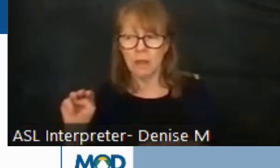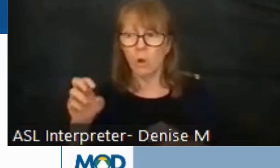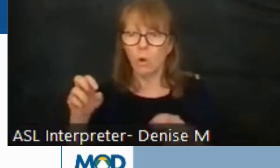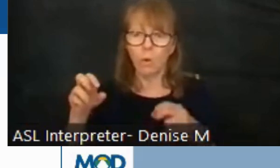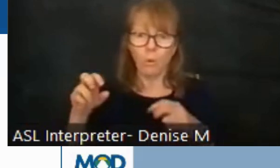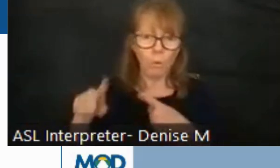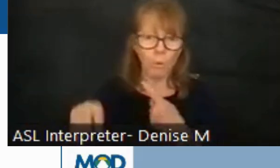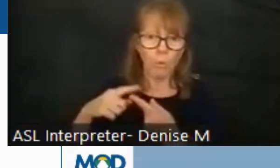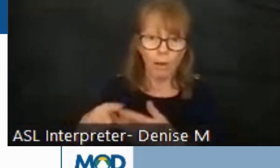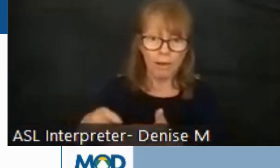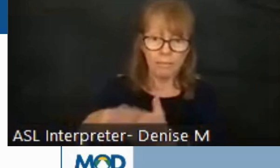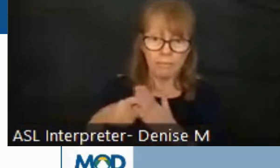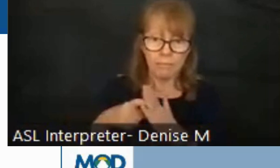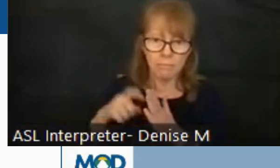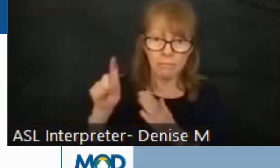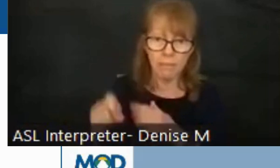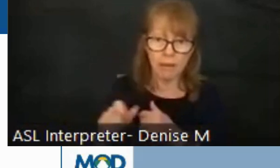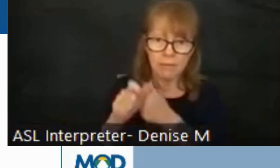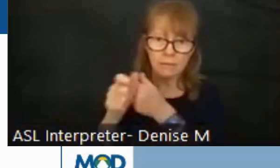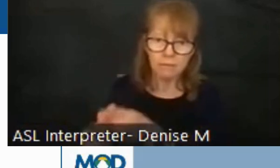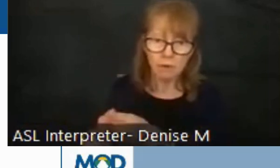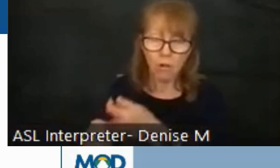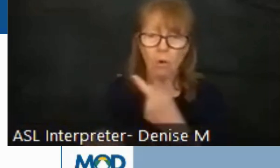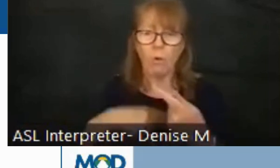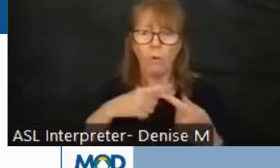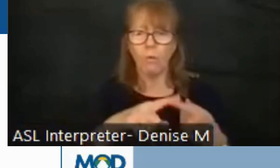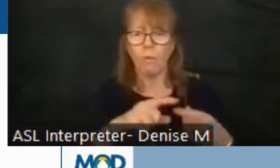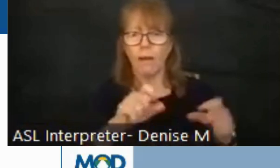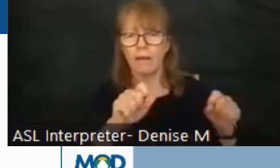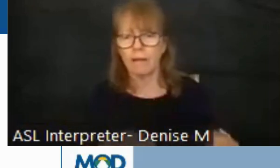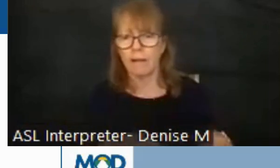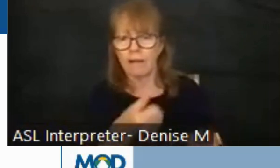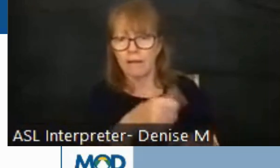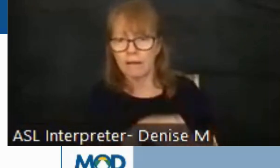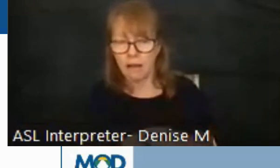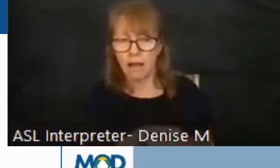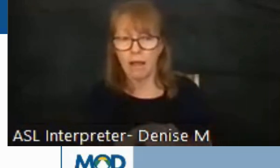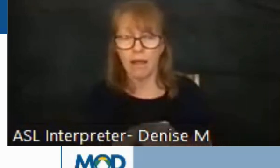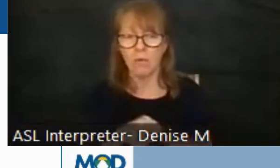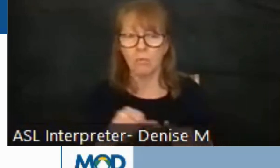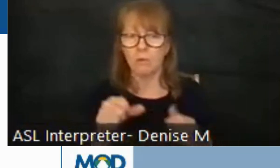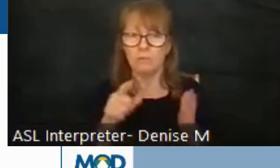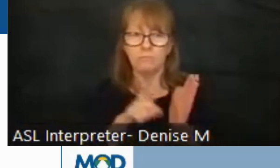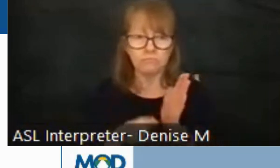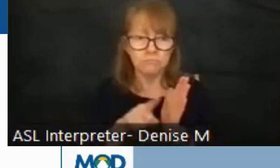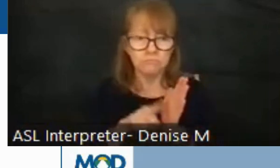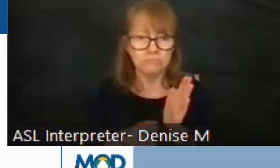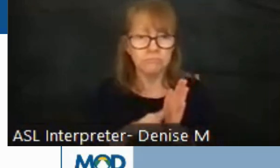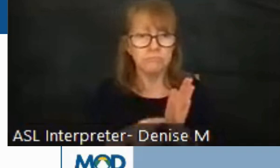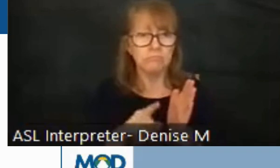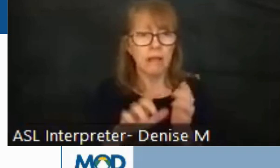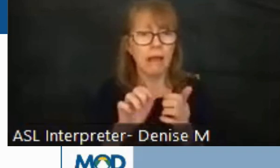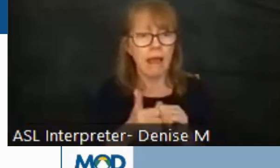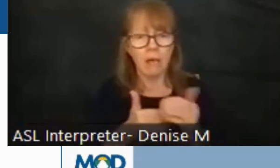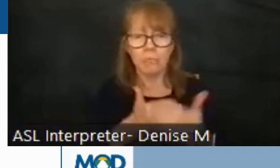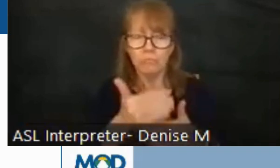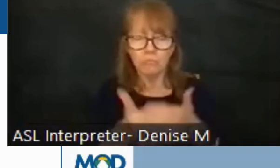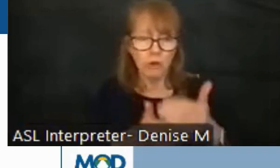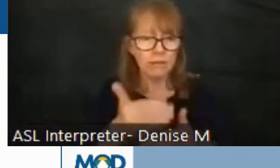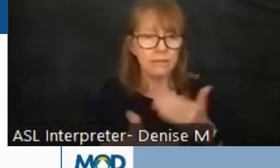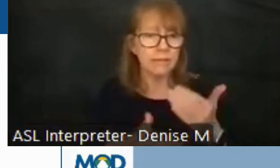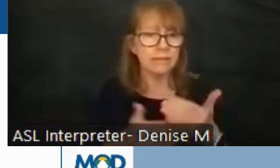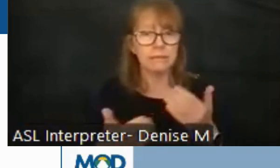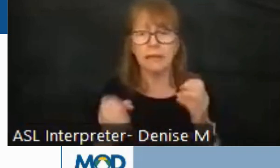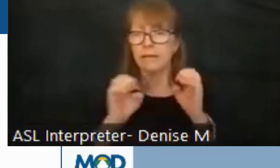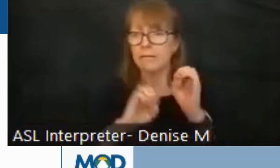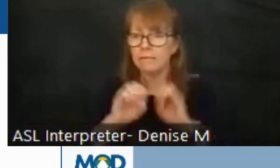request. We're going to discuss how these requests should be evaluated and what medical information should be provided to support a